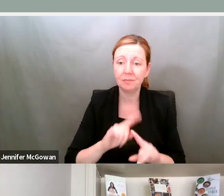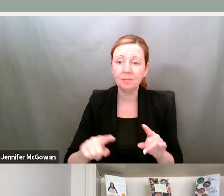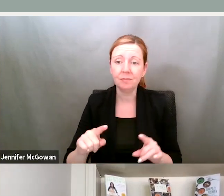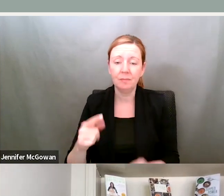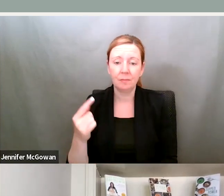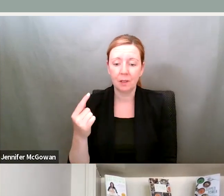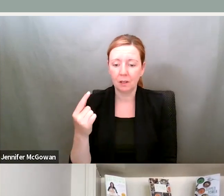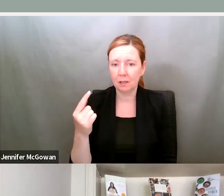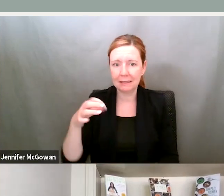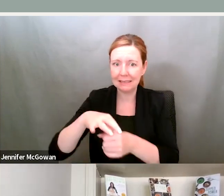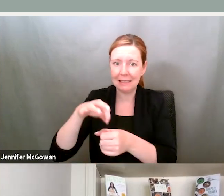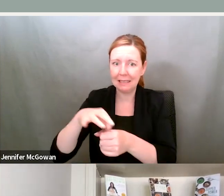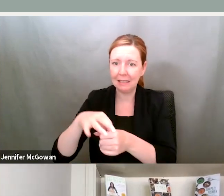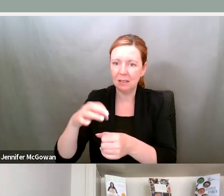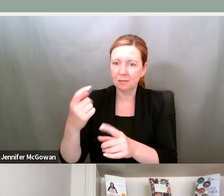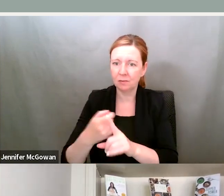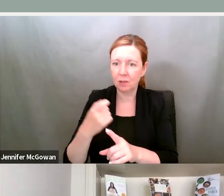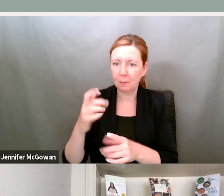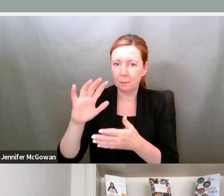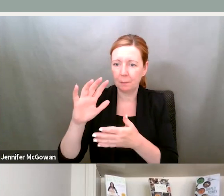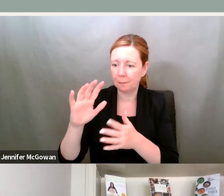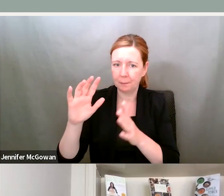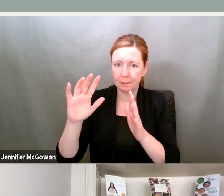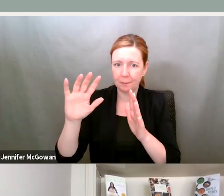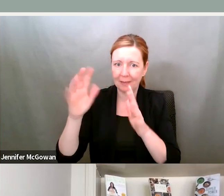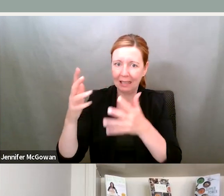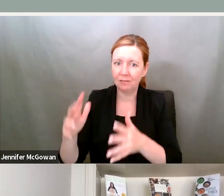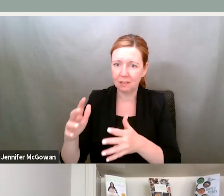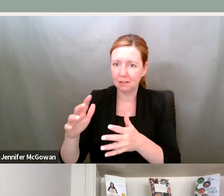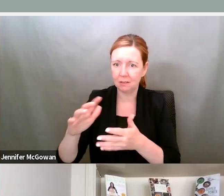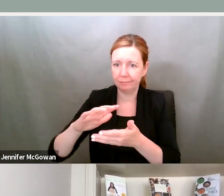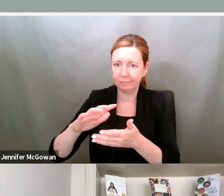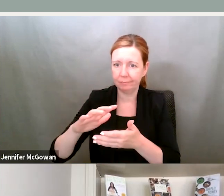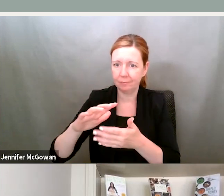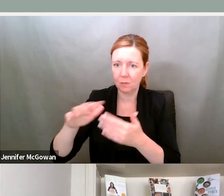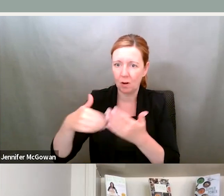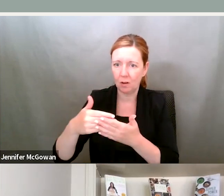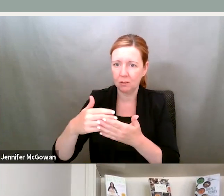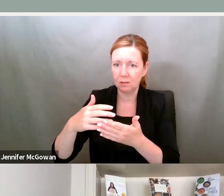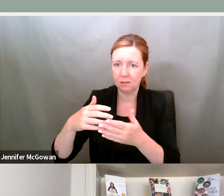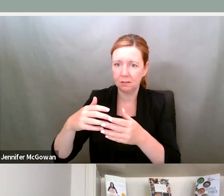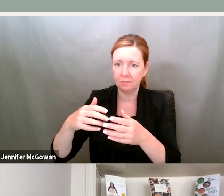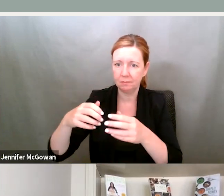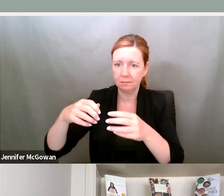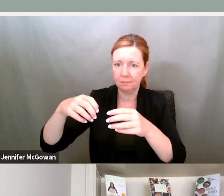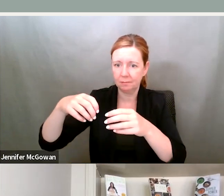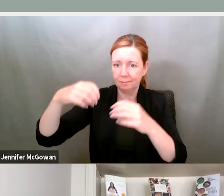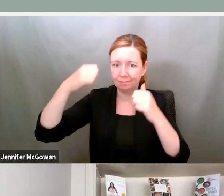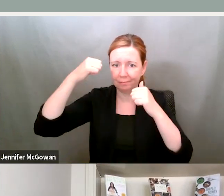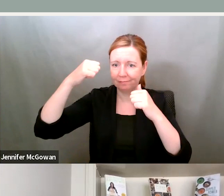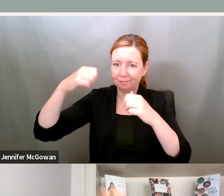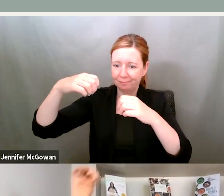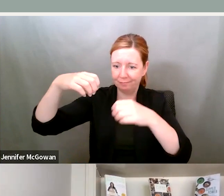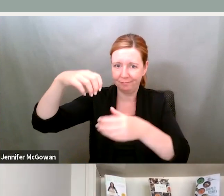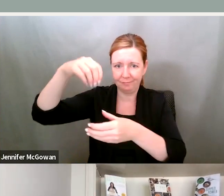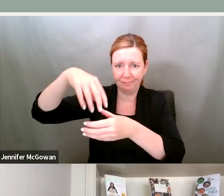a cup of tea from the leaves, you're basically, the leaves are just sweating into the water, and